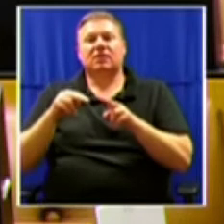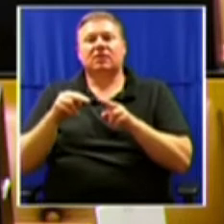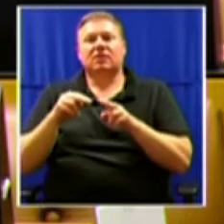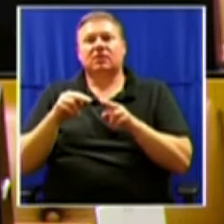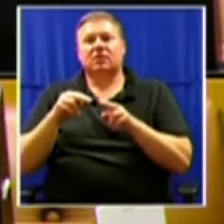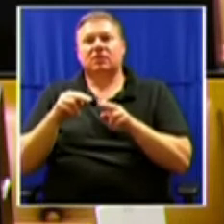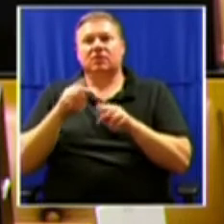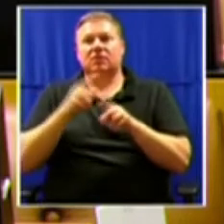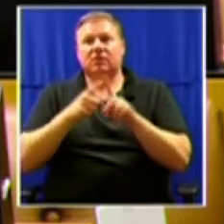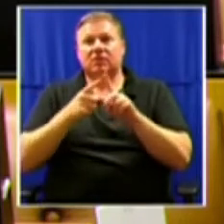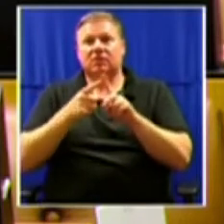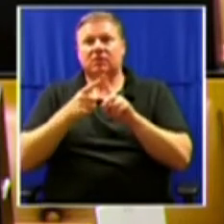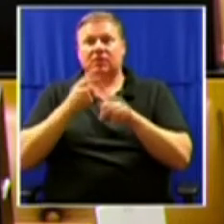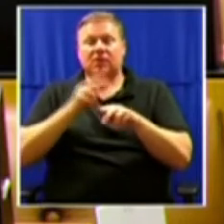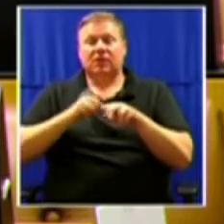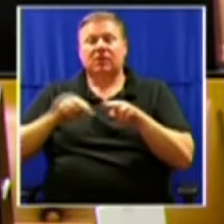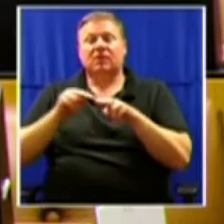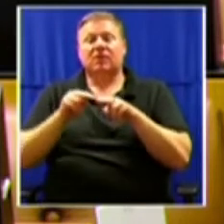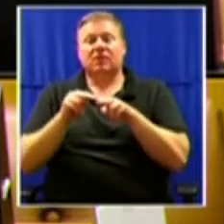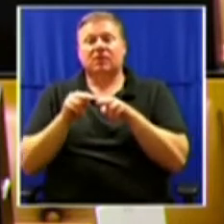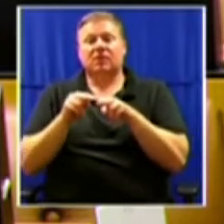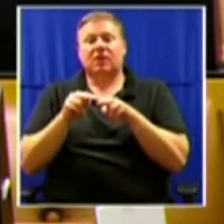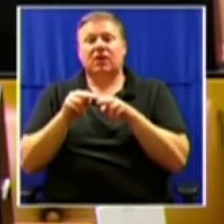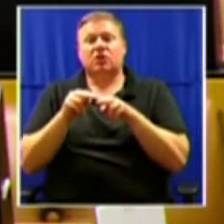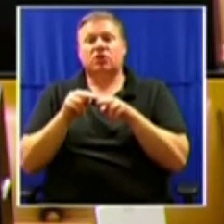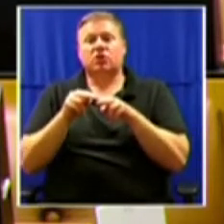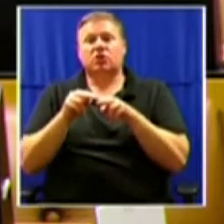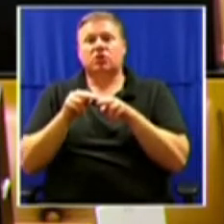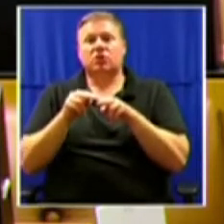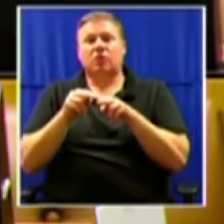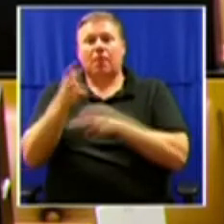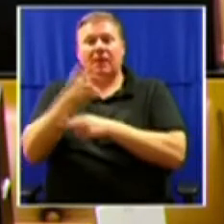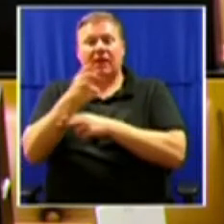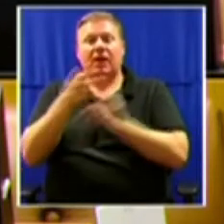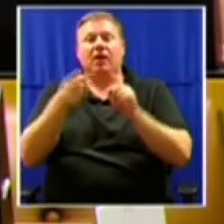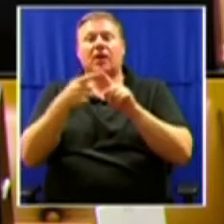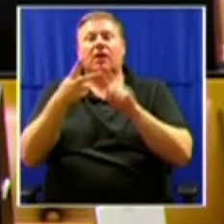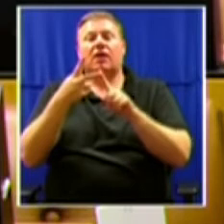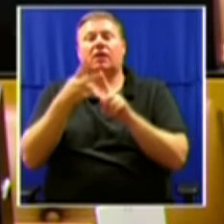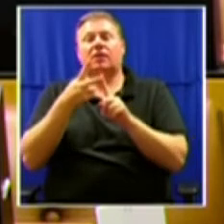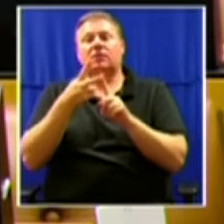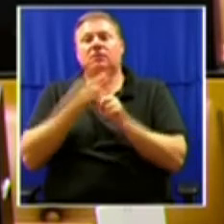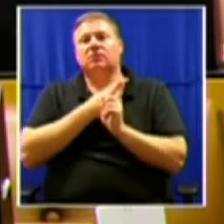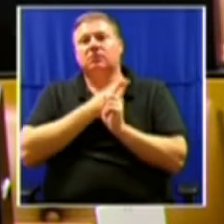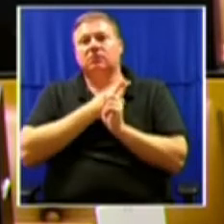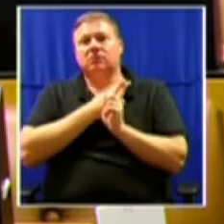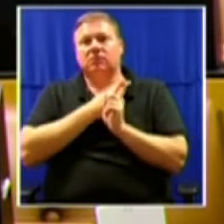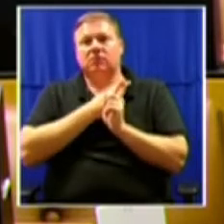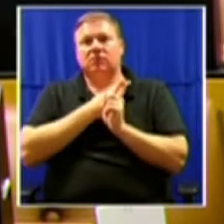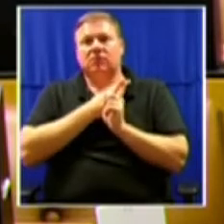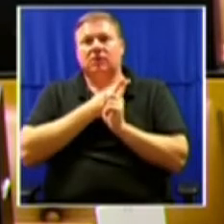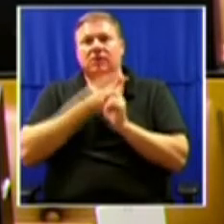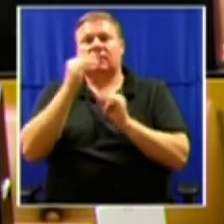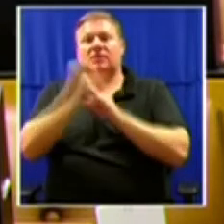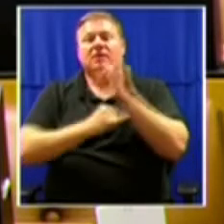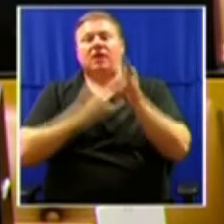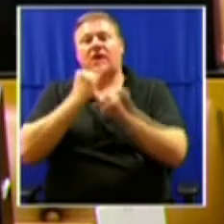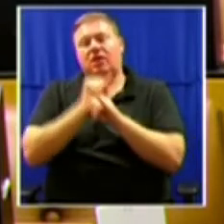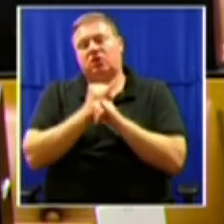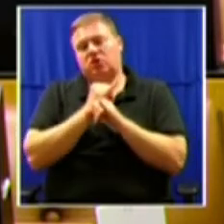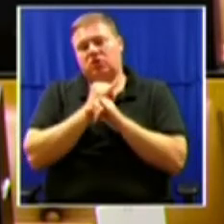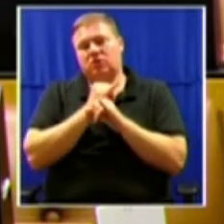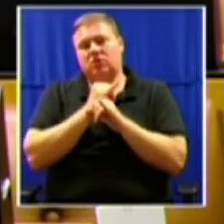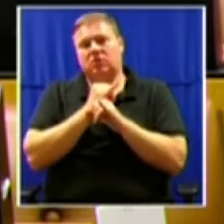visit by International Television Network from the UK to Limpopo border with Zimbabwe, and 2 visits